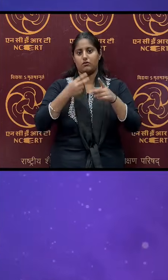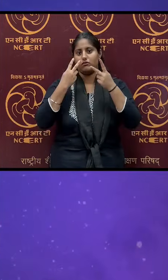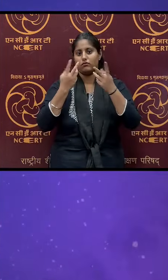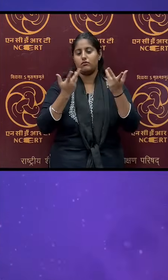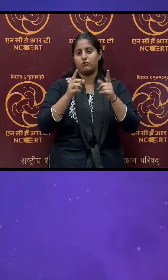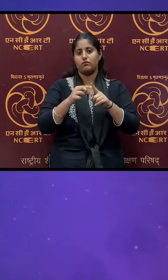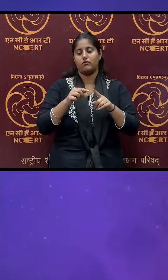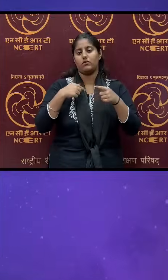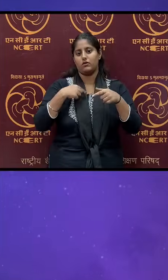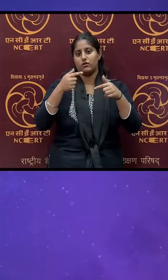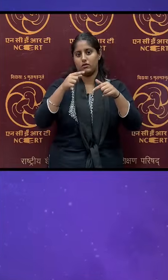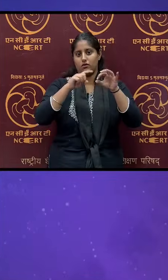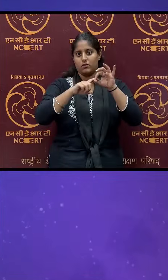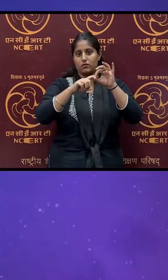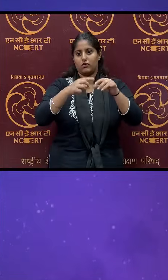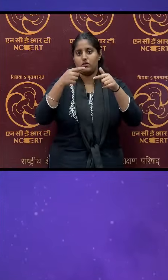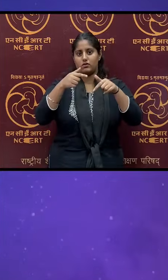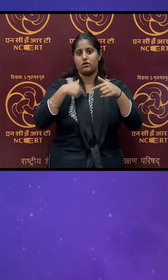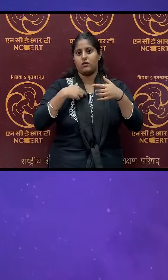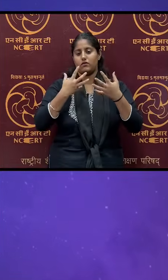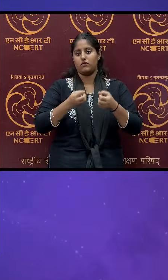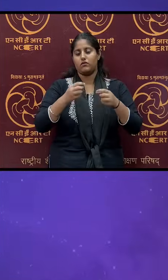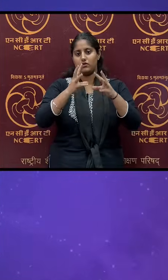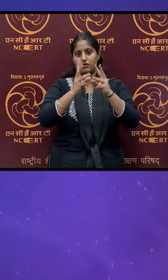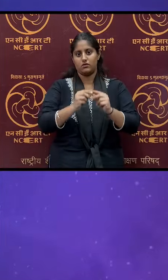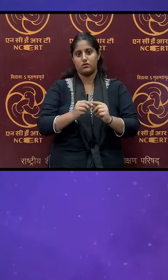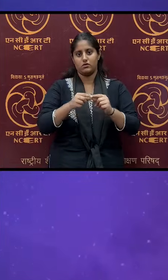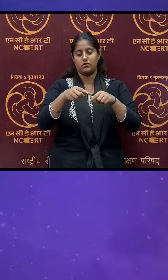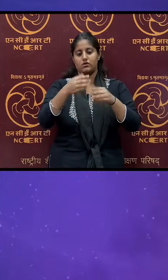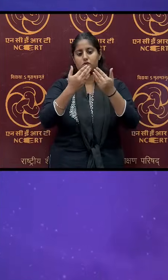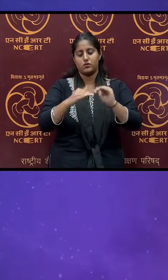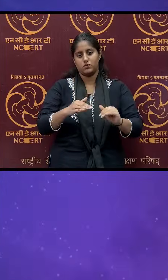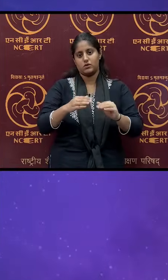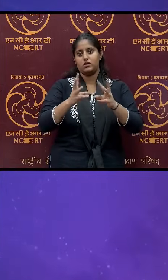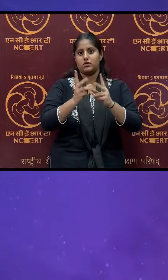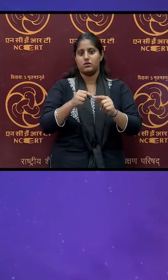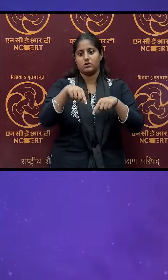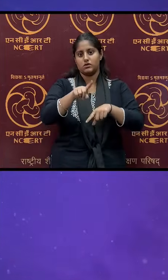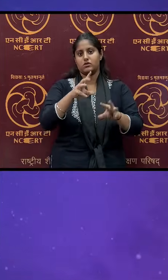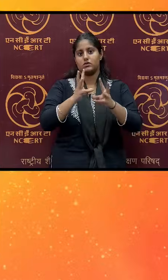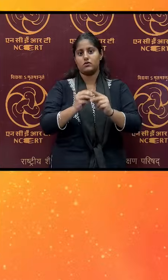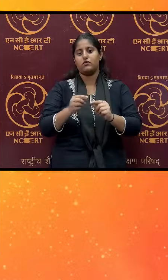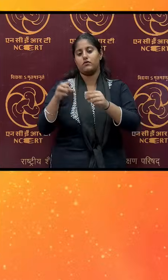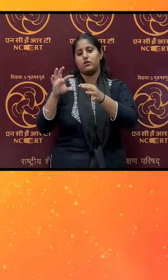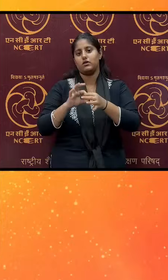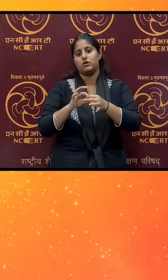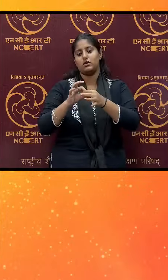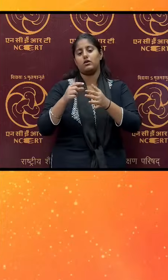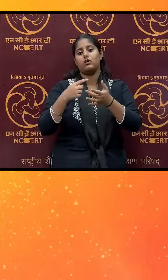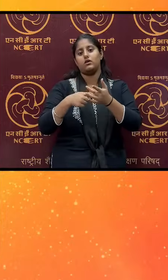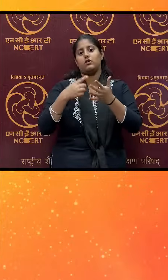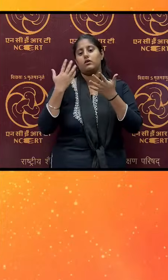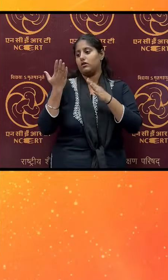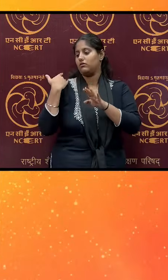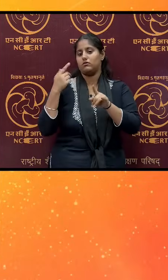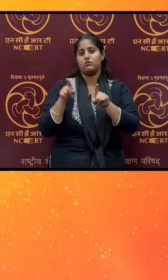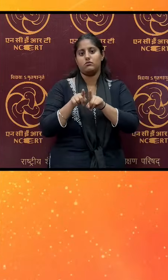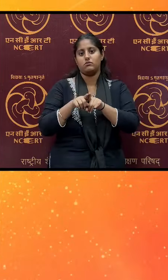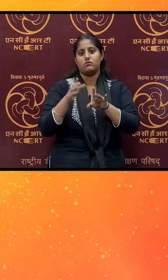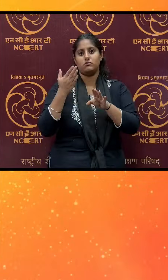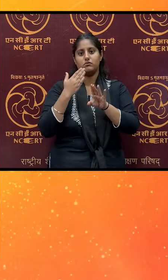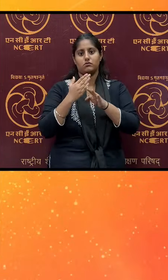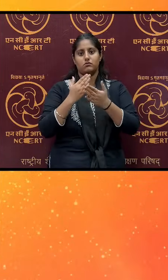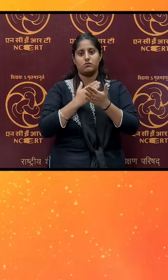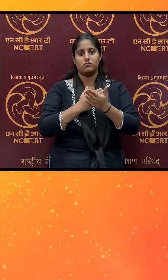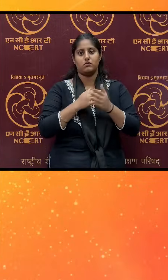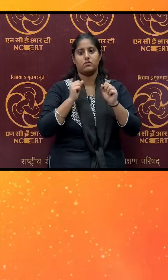which I would like our viewers to solve on their own, because this is related to all the basic which we have discussed till. Please show the